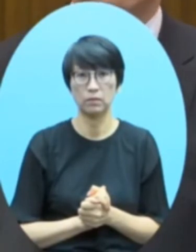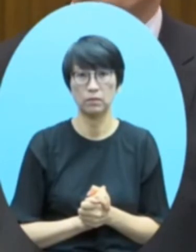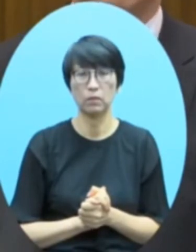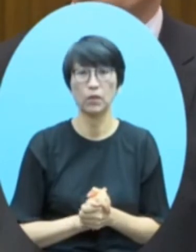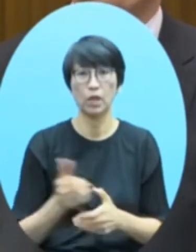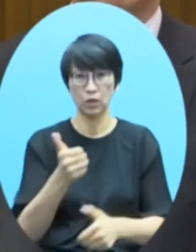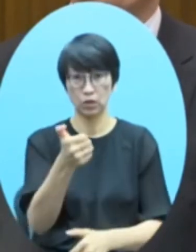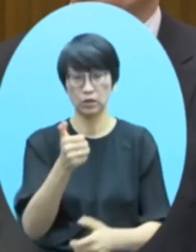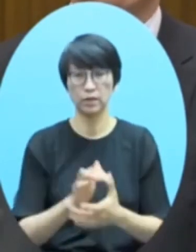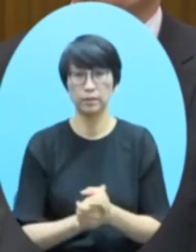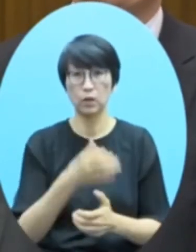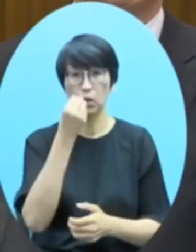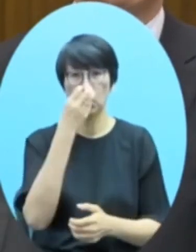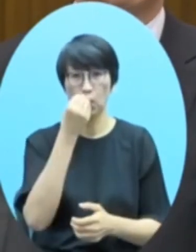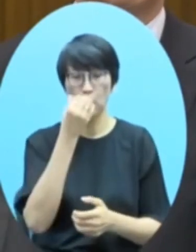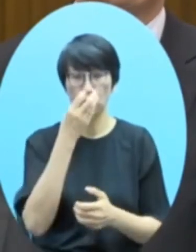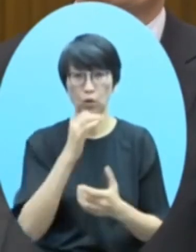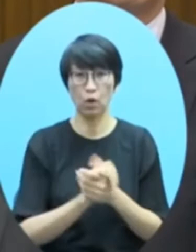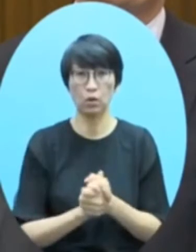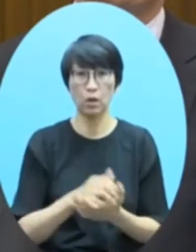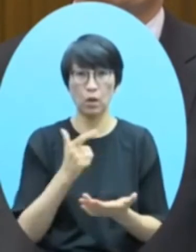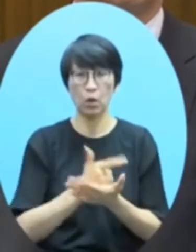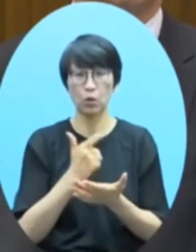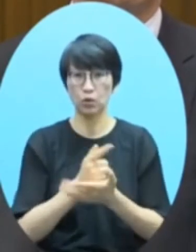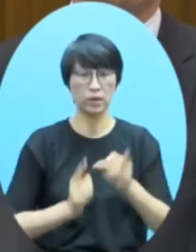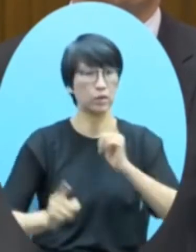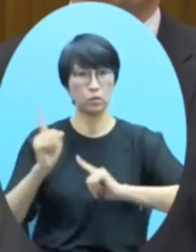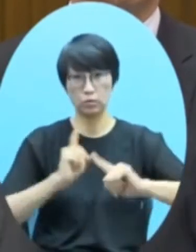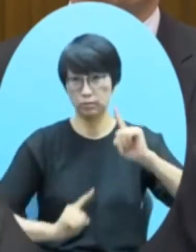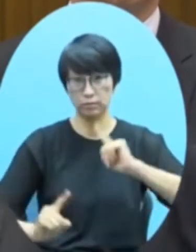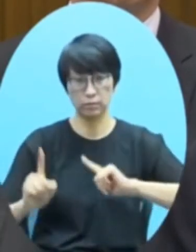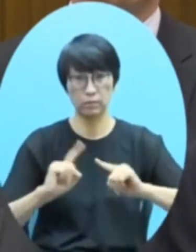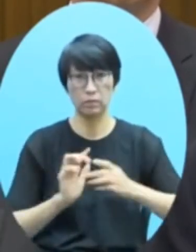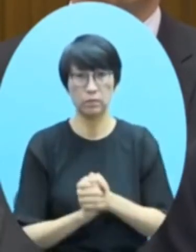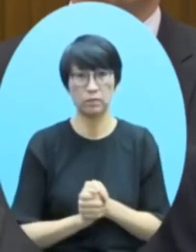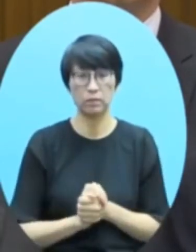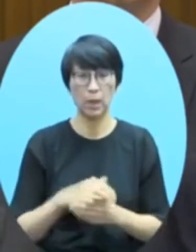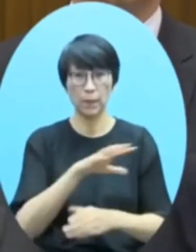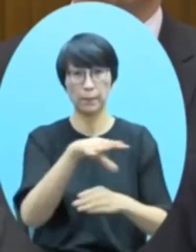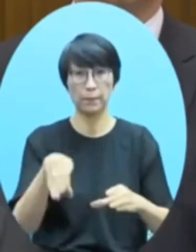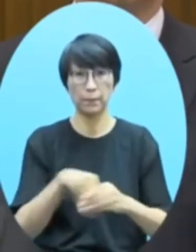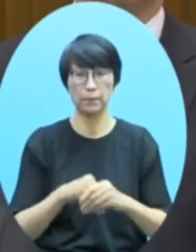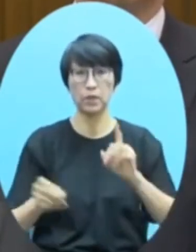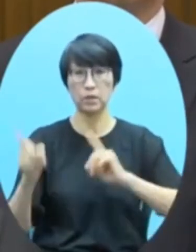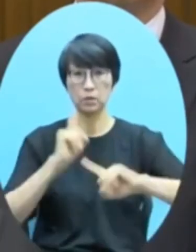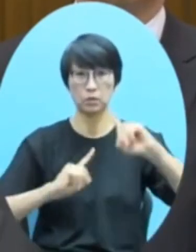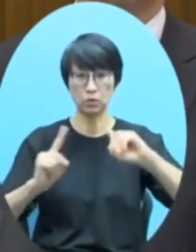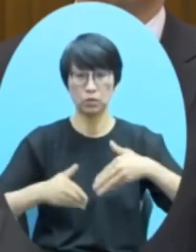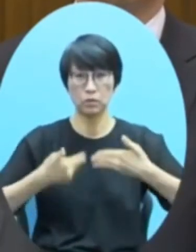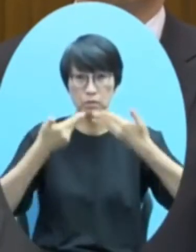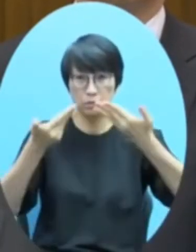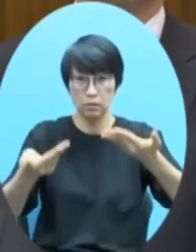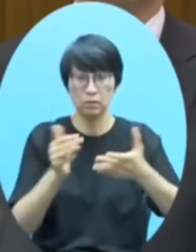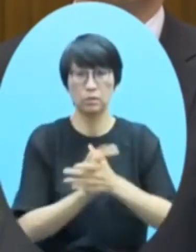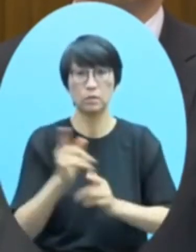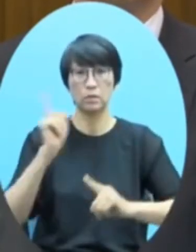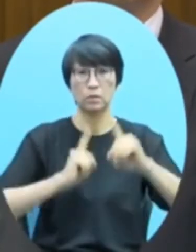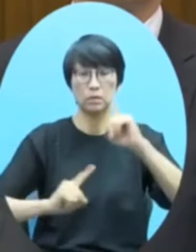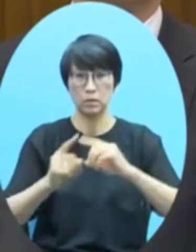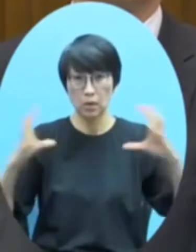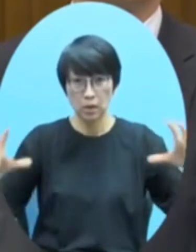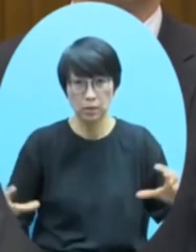Thank you very much. Hong Kong values freedoms. That include freedom of expression, freedom of